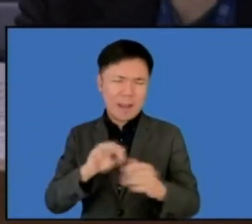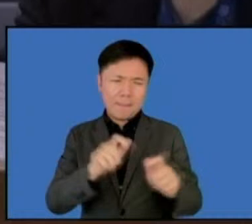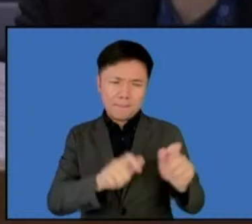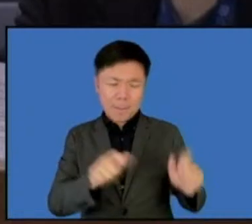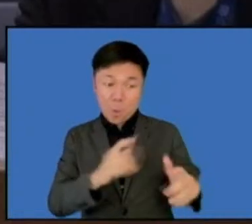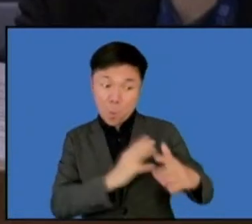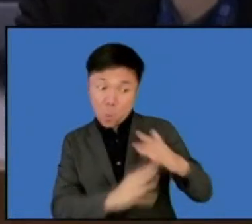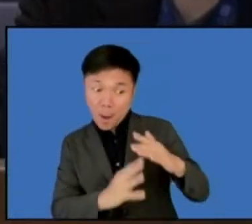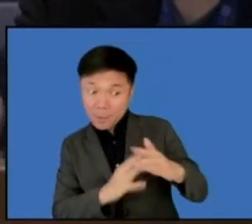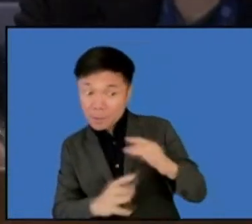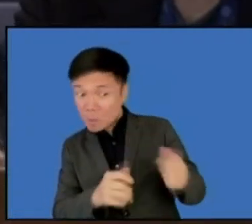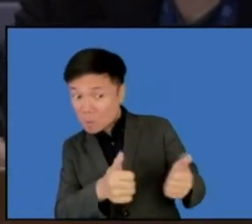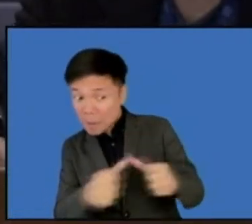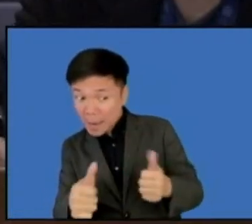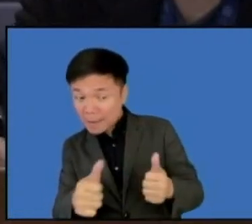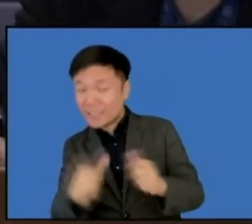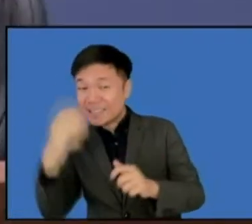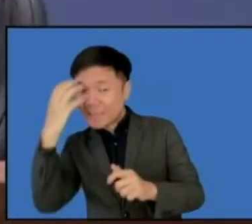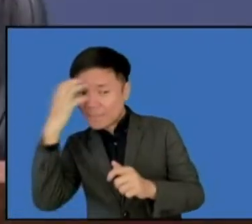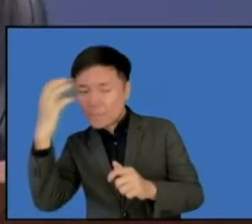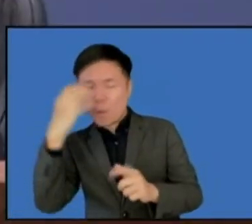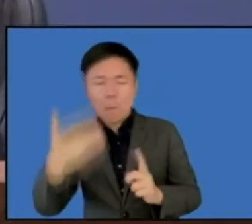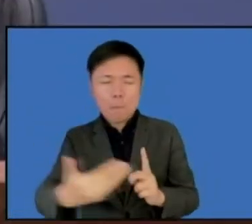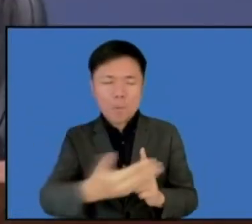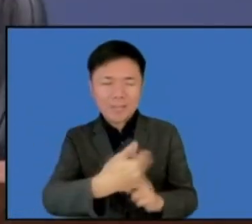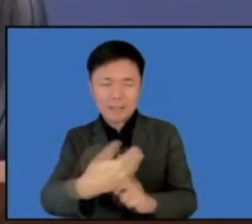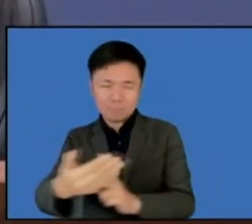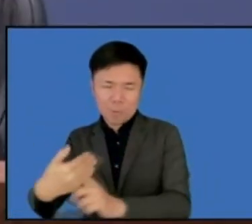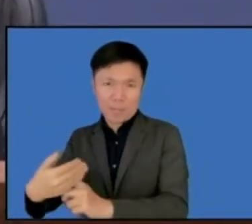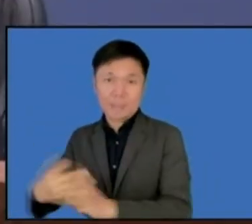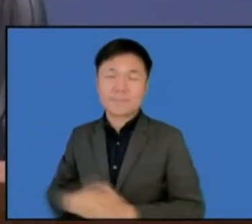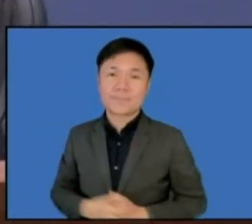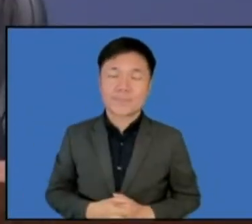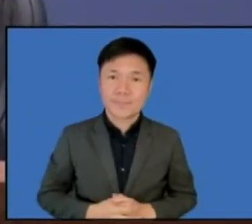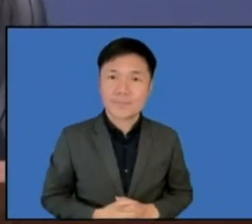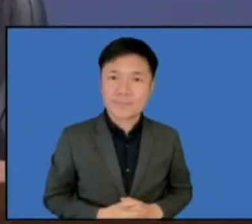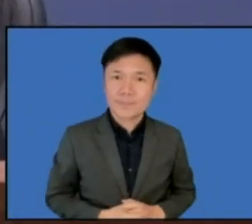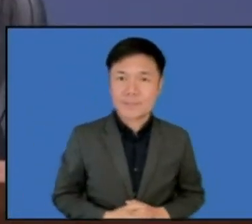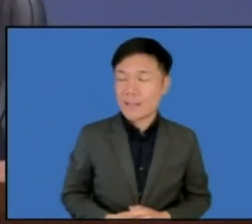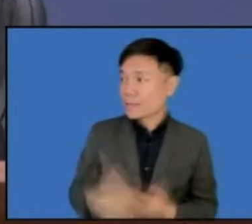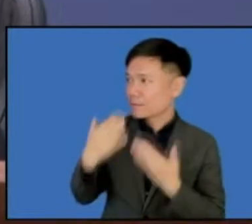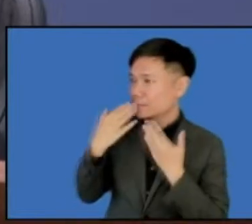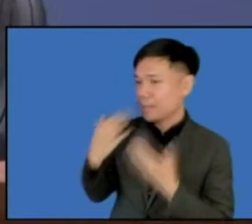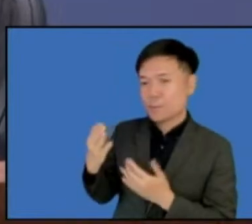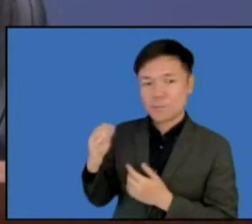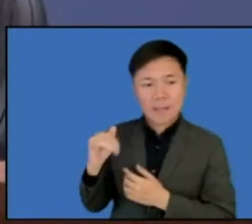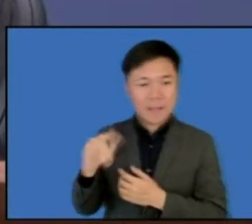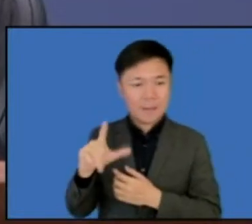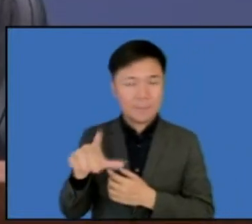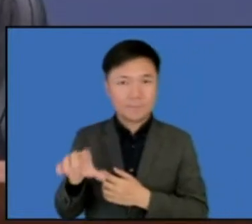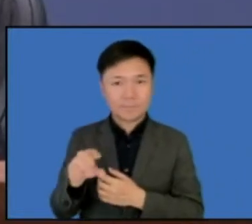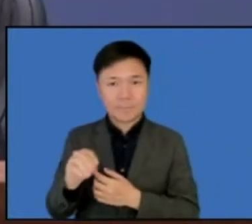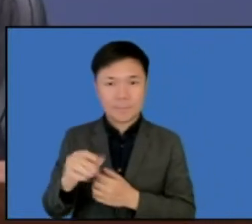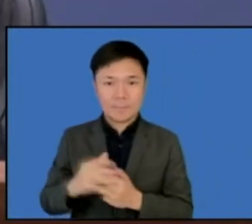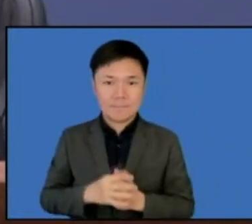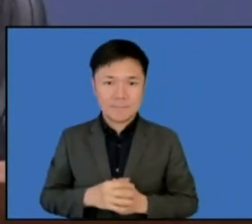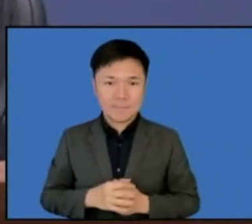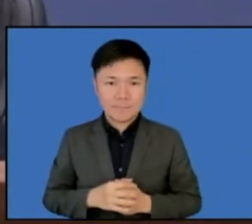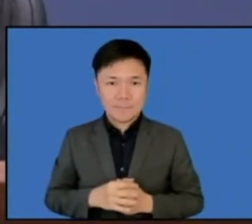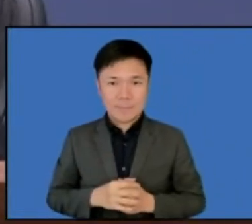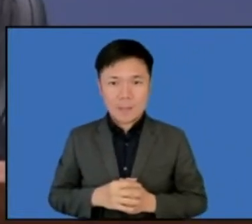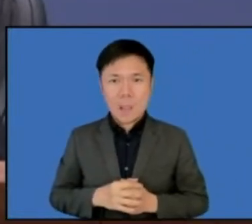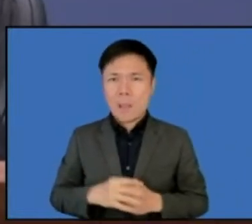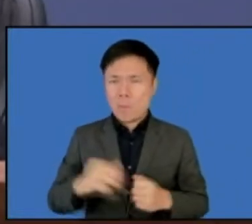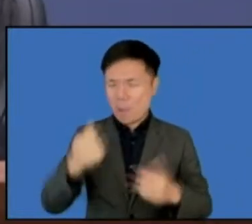migrants. Thank you. Yeah, thank you, ILO. And because we still have the long list